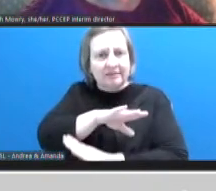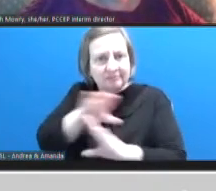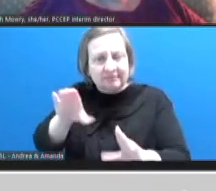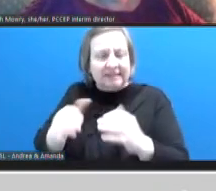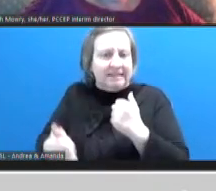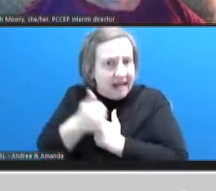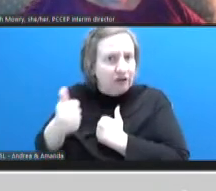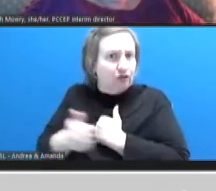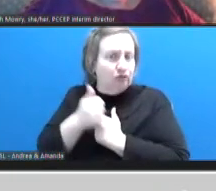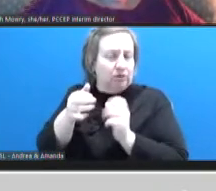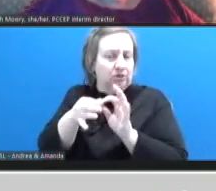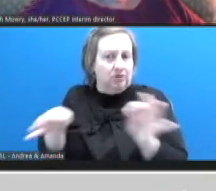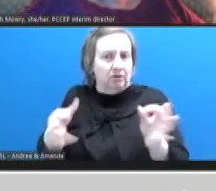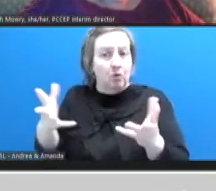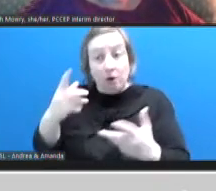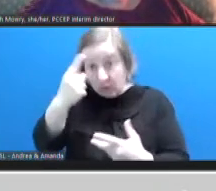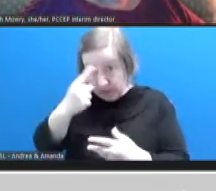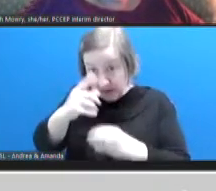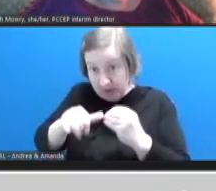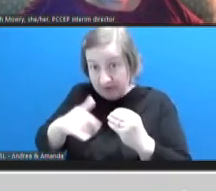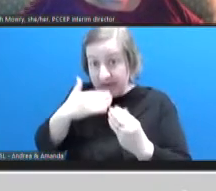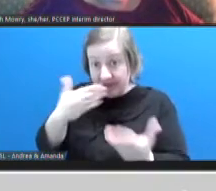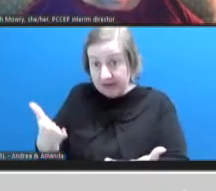dangerous. What is your thought about that? Thank you.